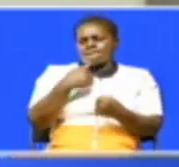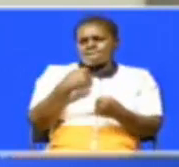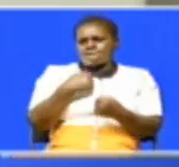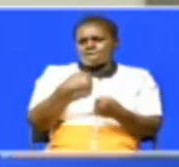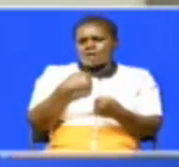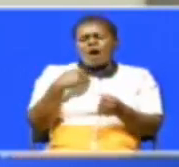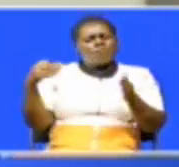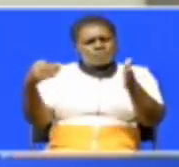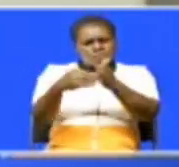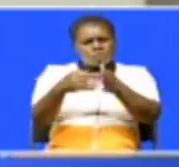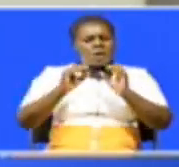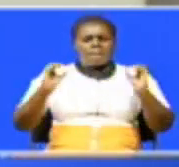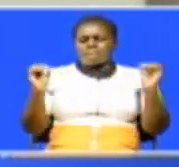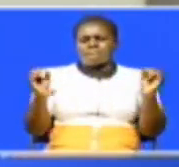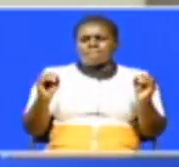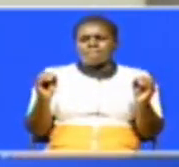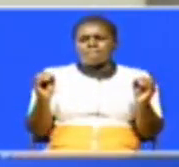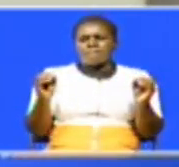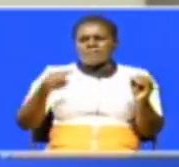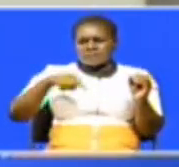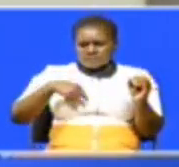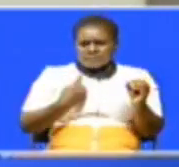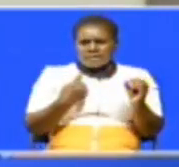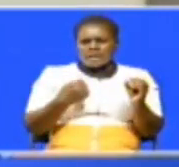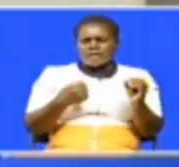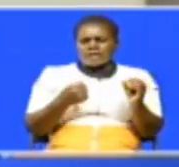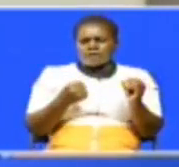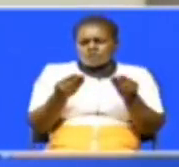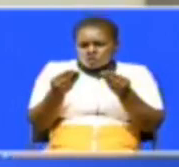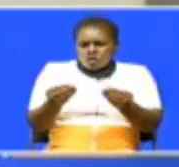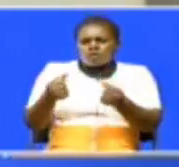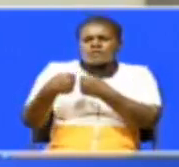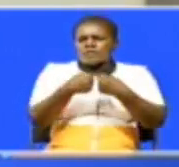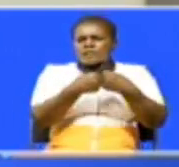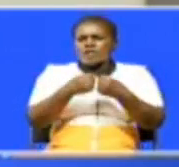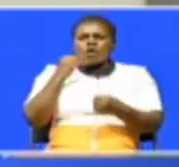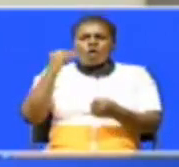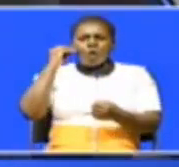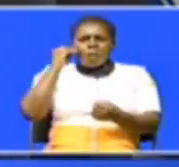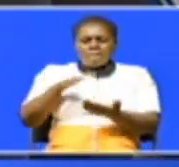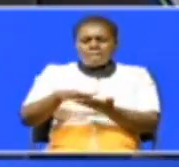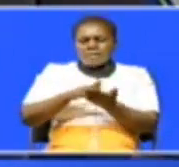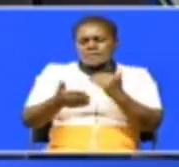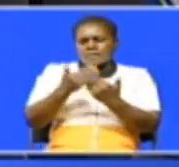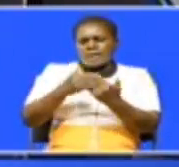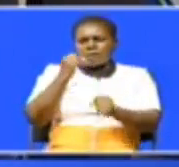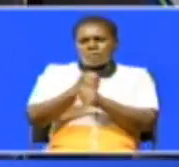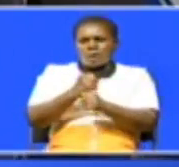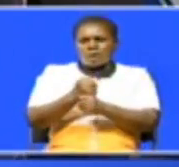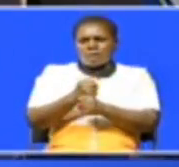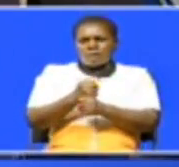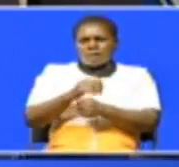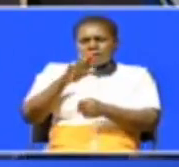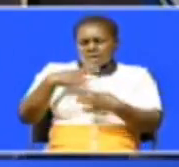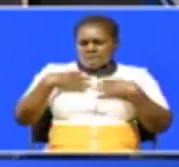that does not stop us from confronting these challenges and making home-based care work. Despite the remarkable